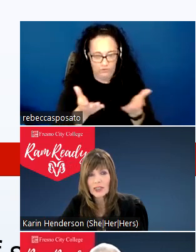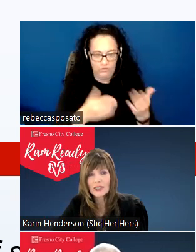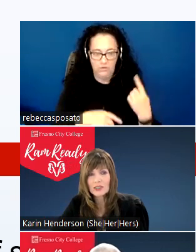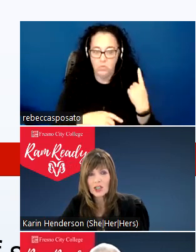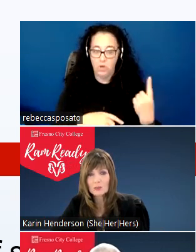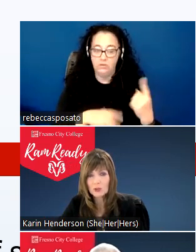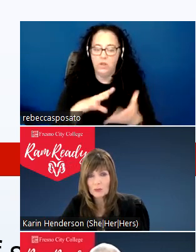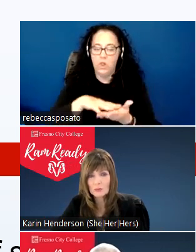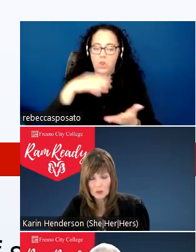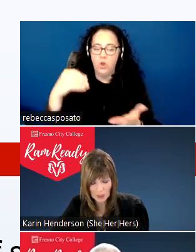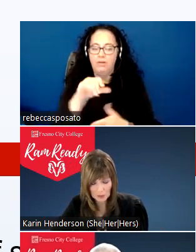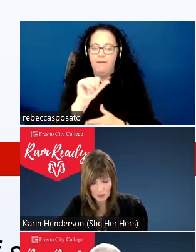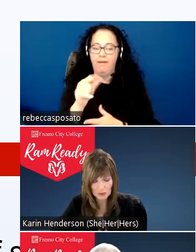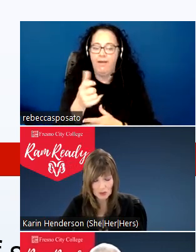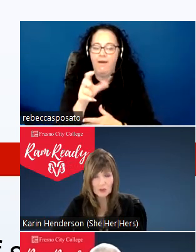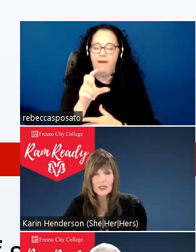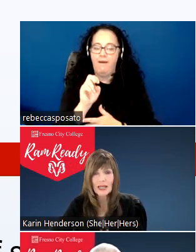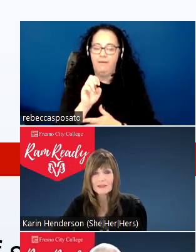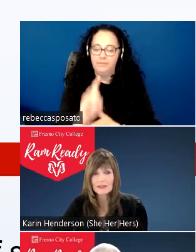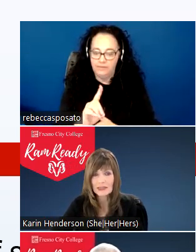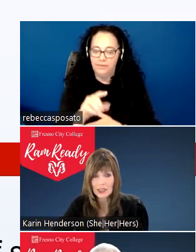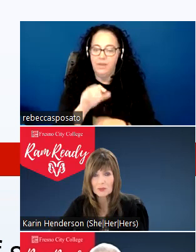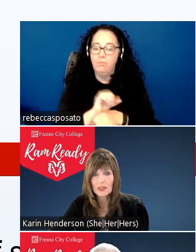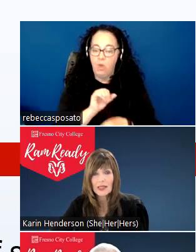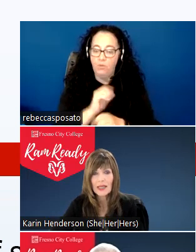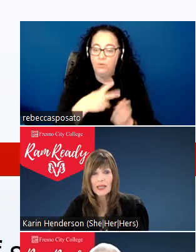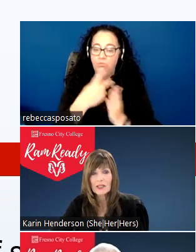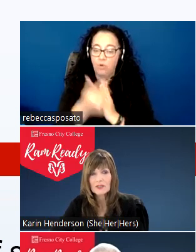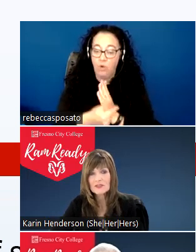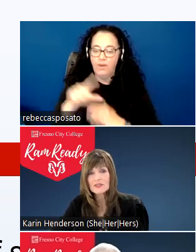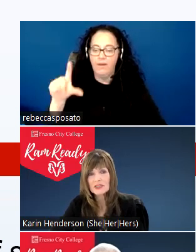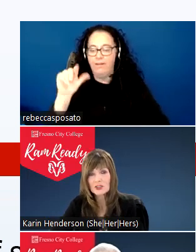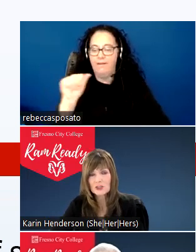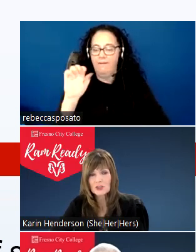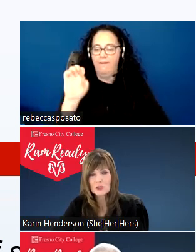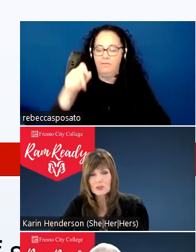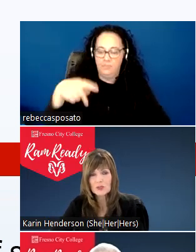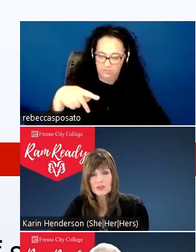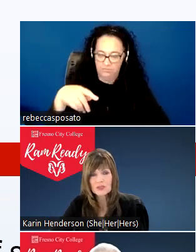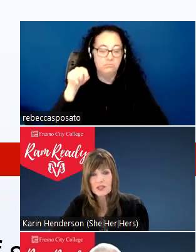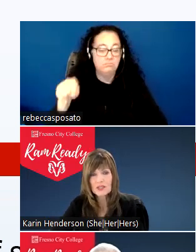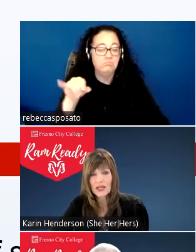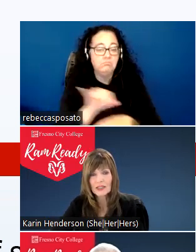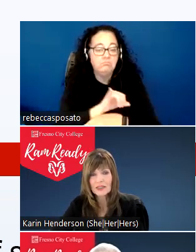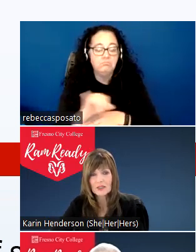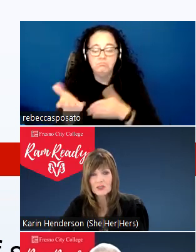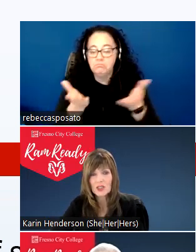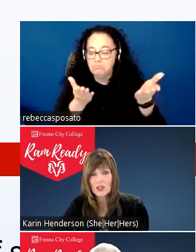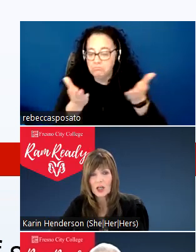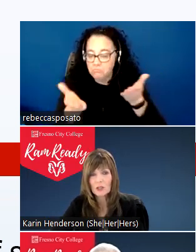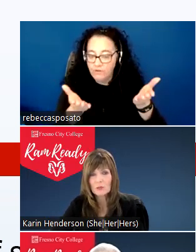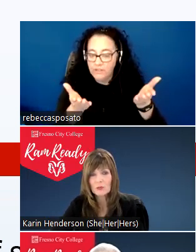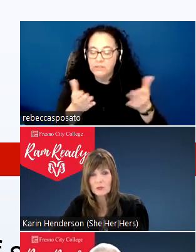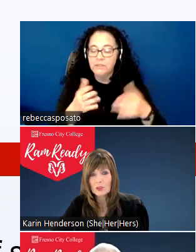Learning Aligned Employment Program, also known as LAPE. And this is an internship service that is